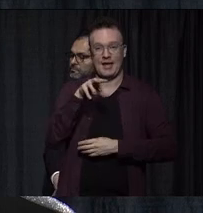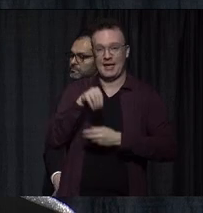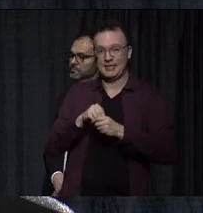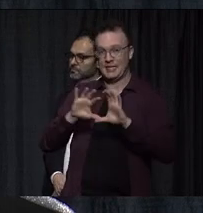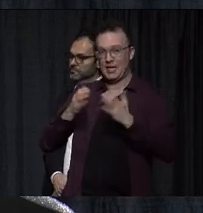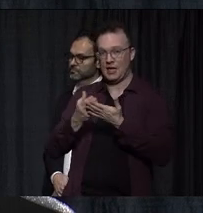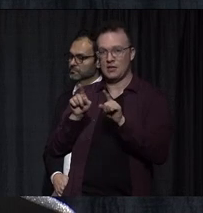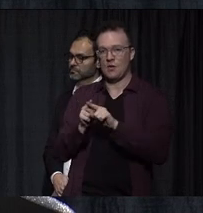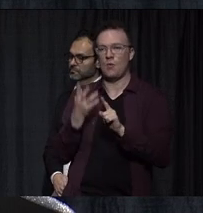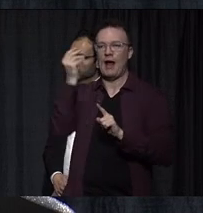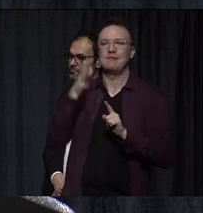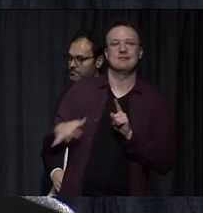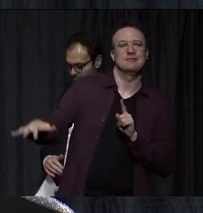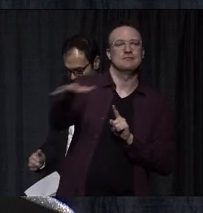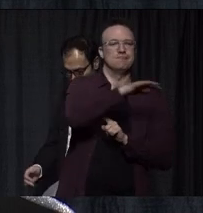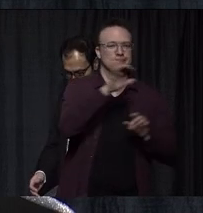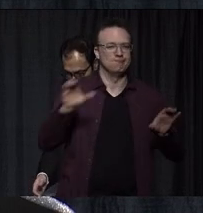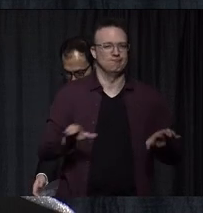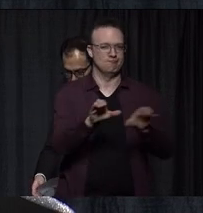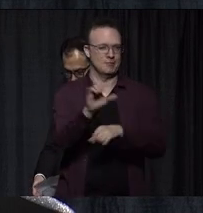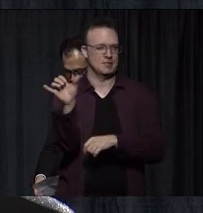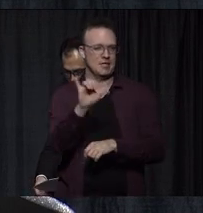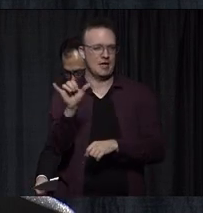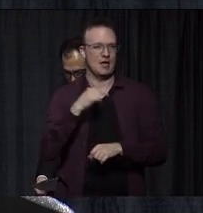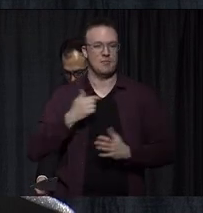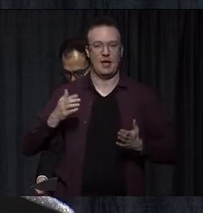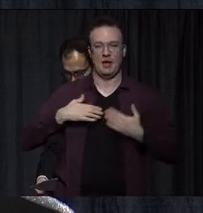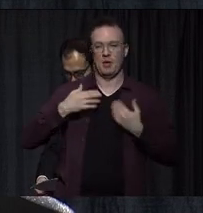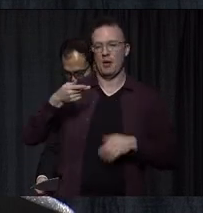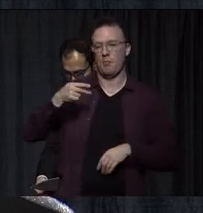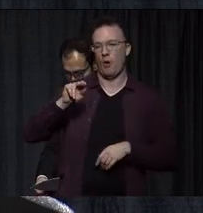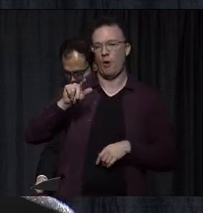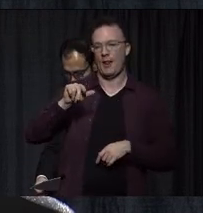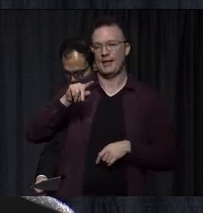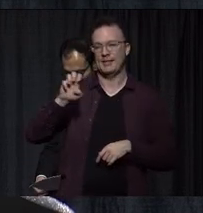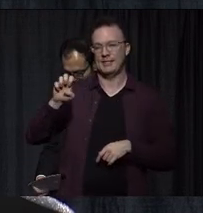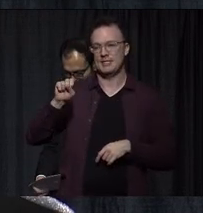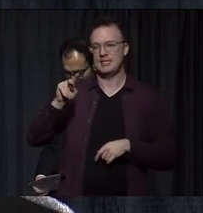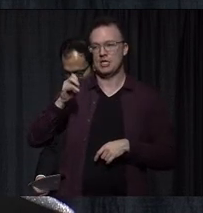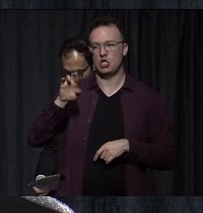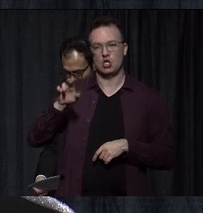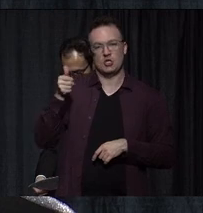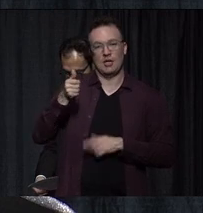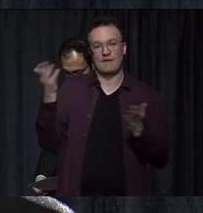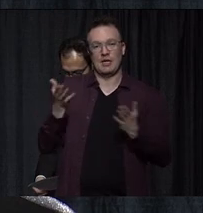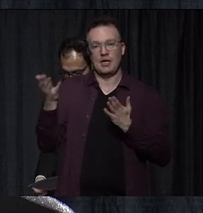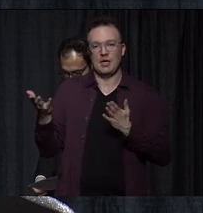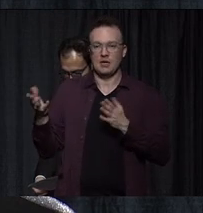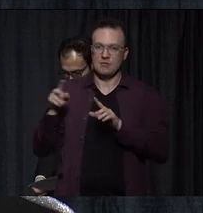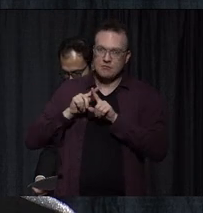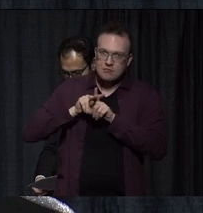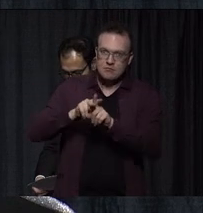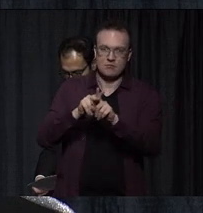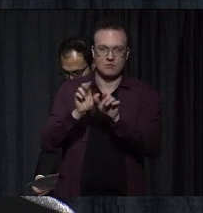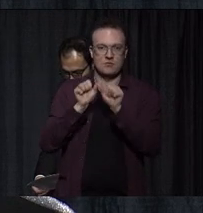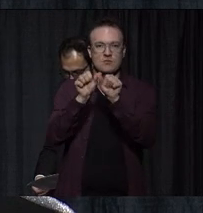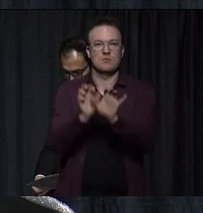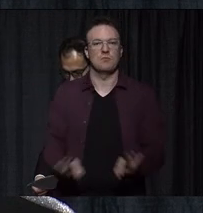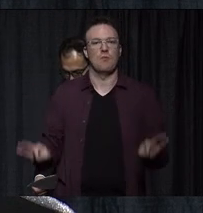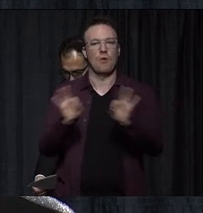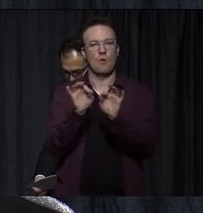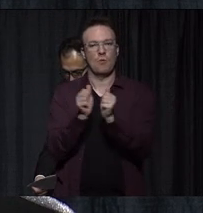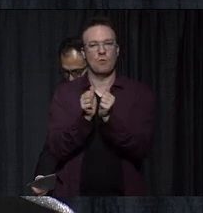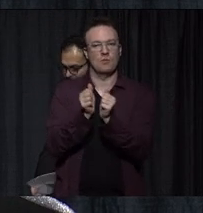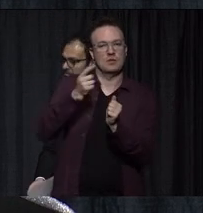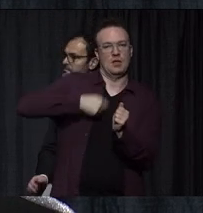the classroom. And I'm so thrilled that Paulette Senior is here today to continue this important work with us all.